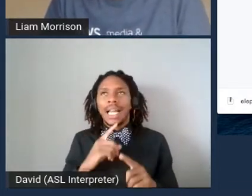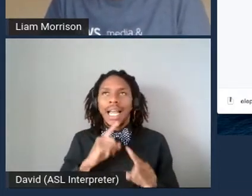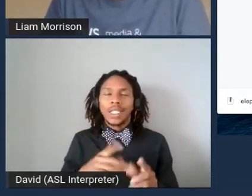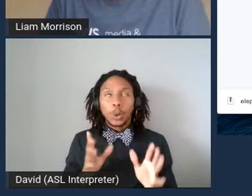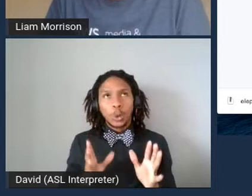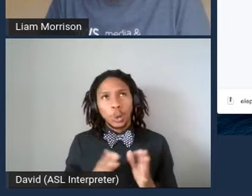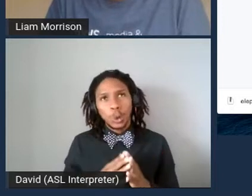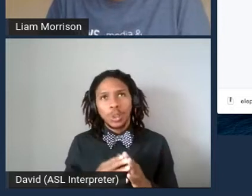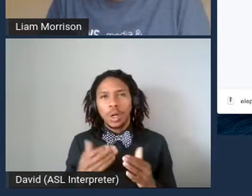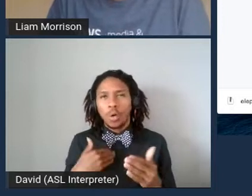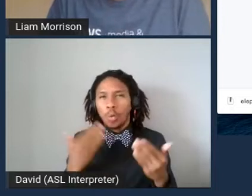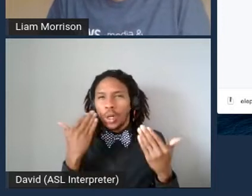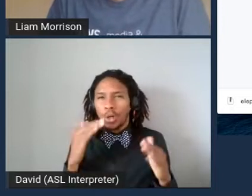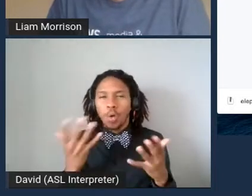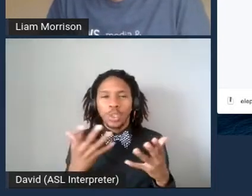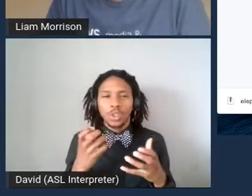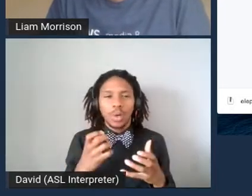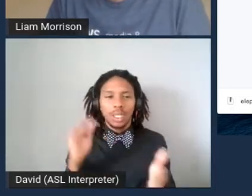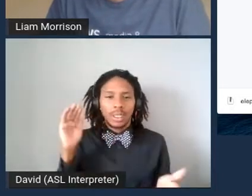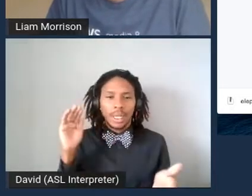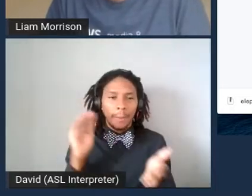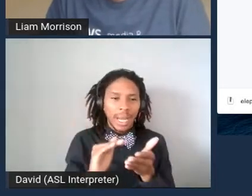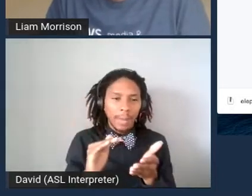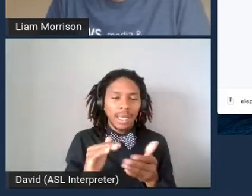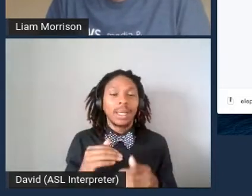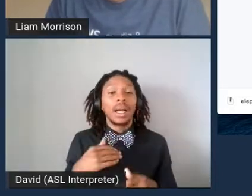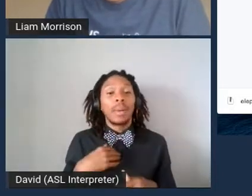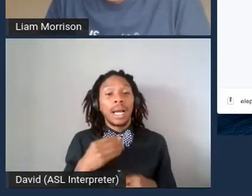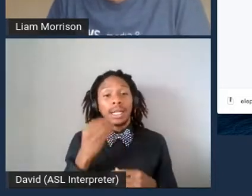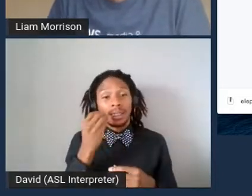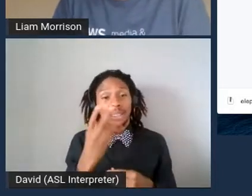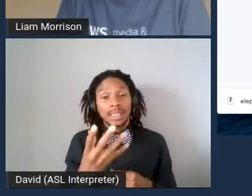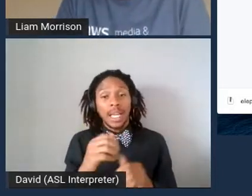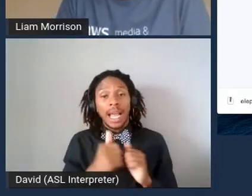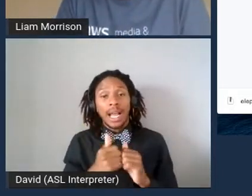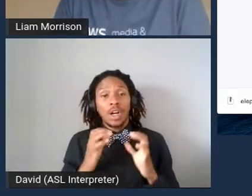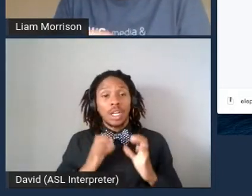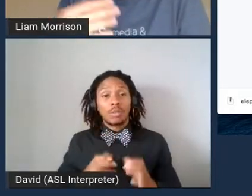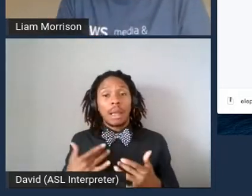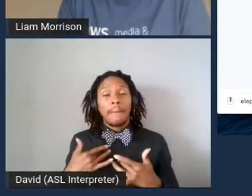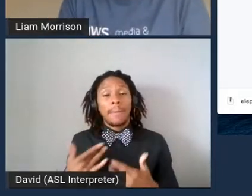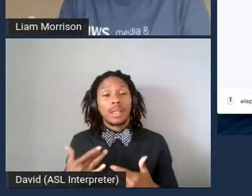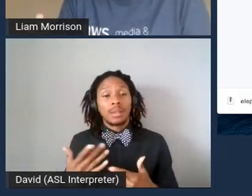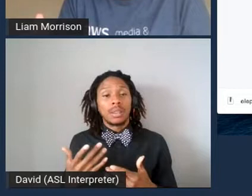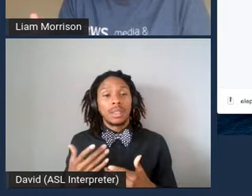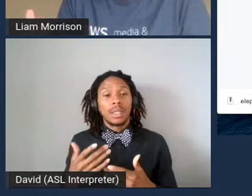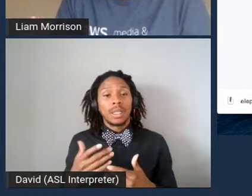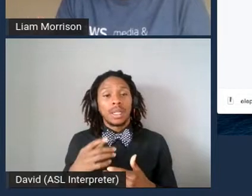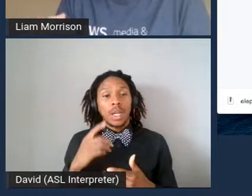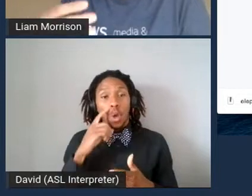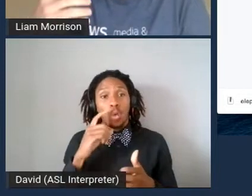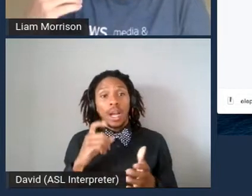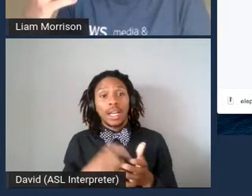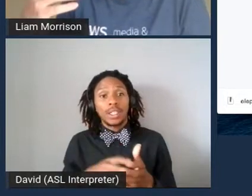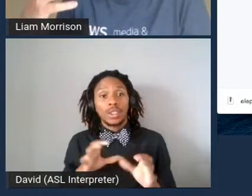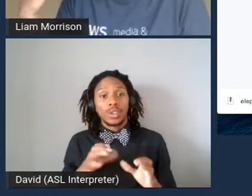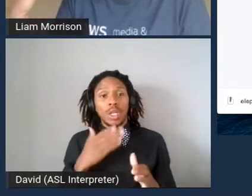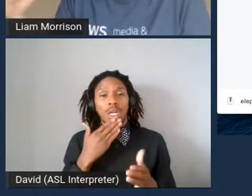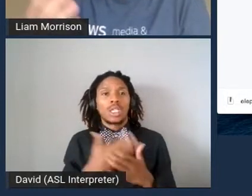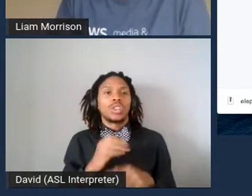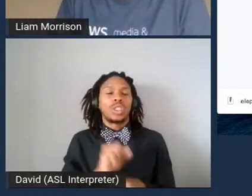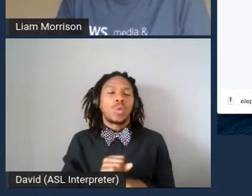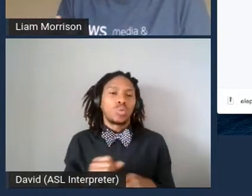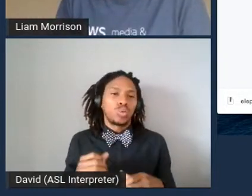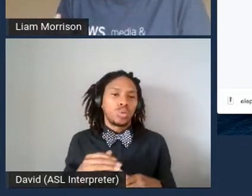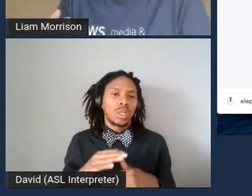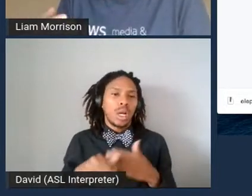we don't know what you want to minimize to, but I can tell you how customers are doing this, and Rekognition actually does a great job. If you think all